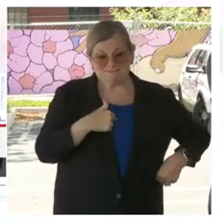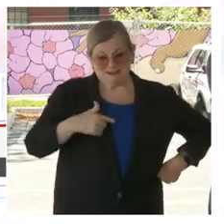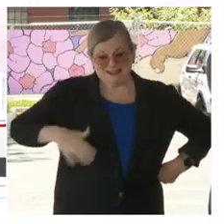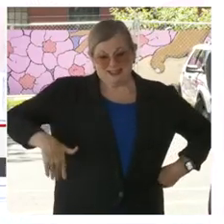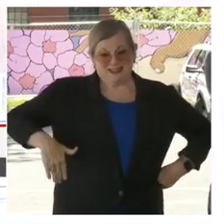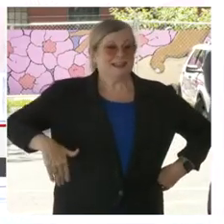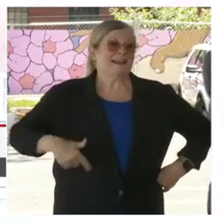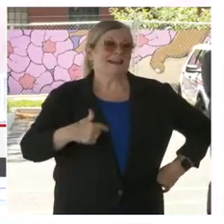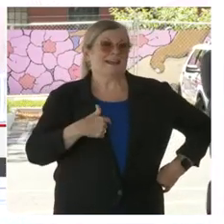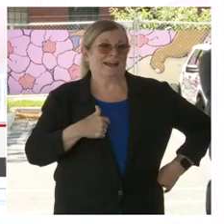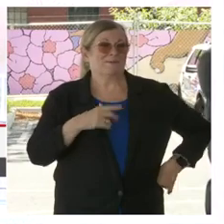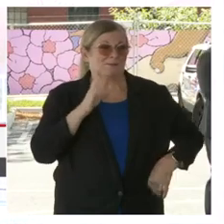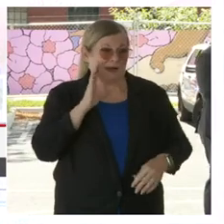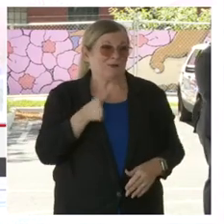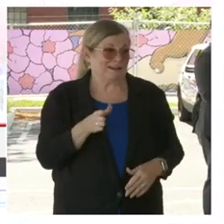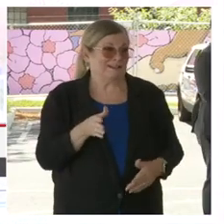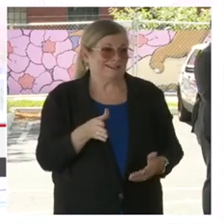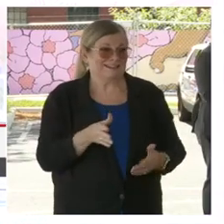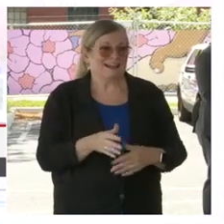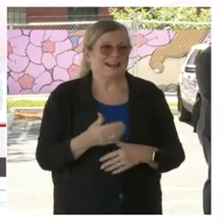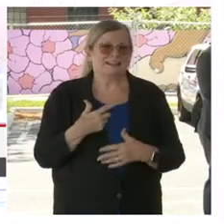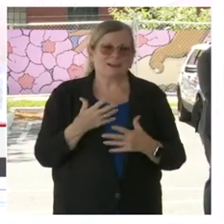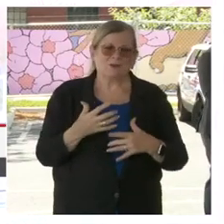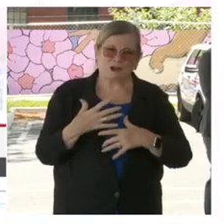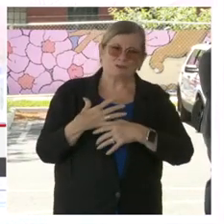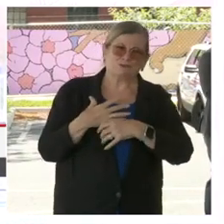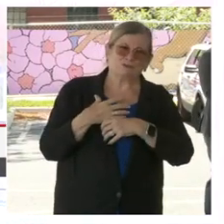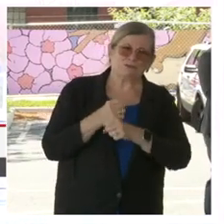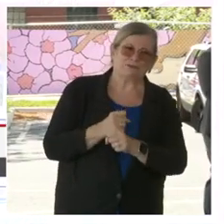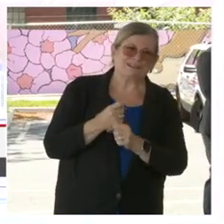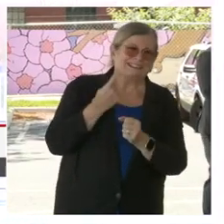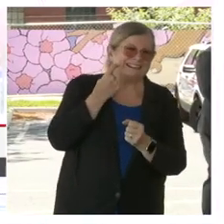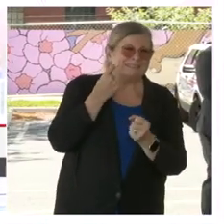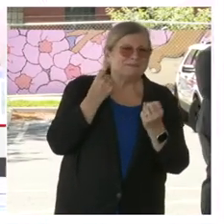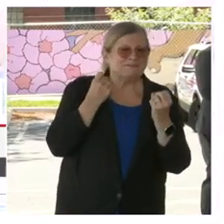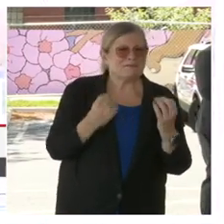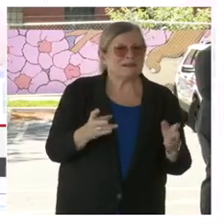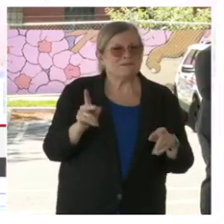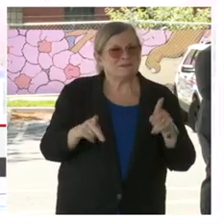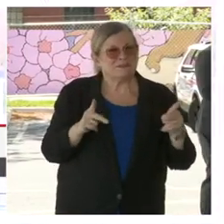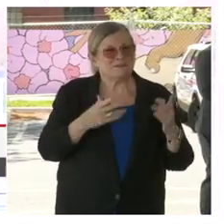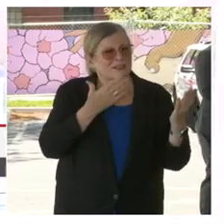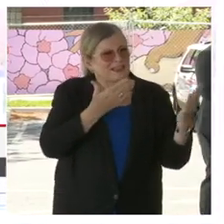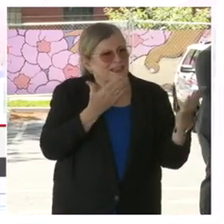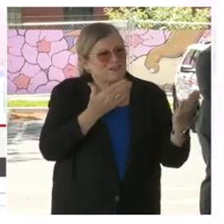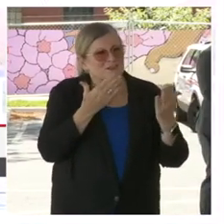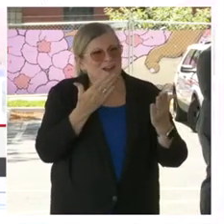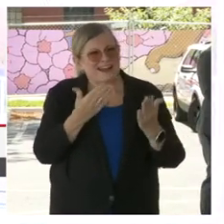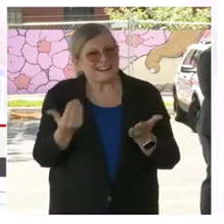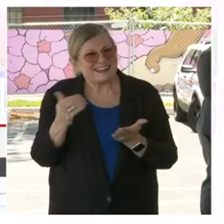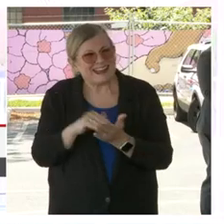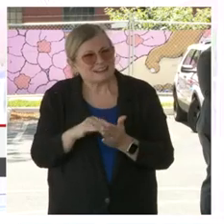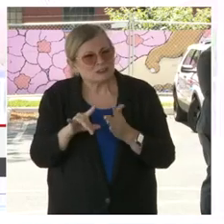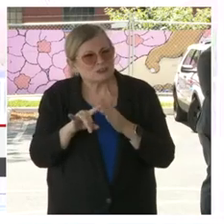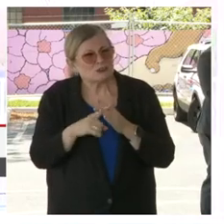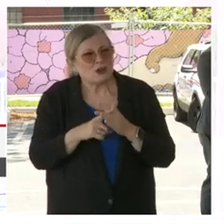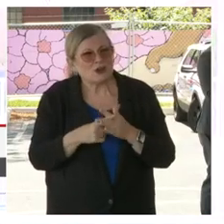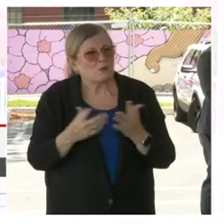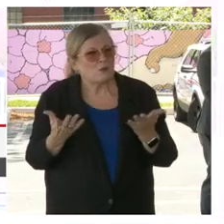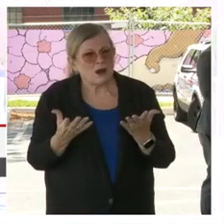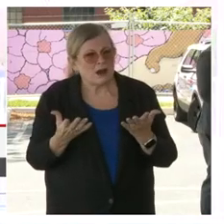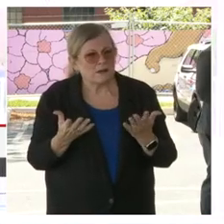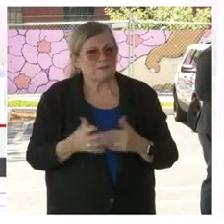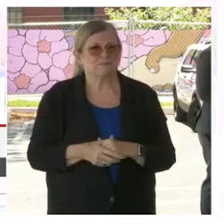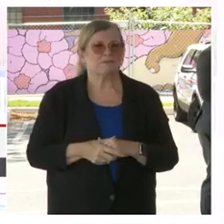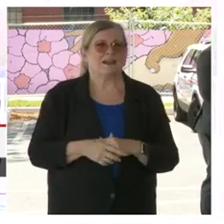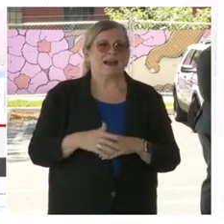to paraphrase Councilmember McDuffie. There are a bunch of people I'm going to thank all over again. But I really want to start right now with the people who actually